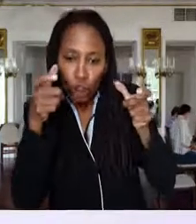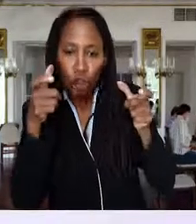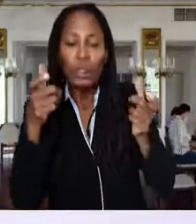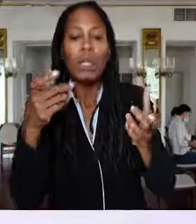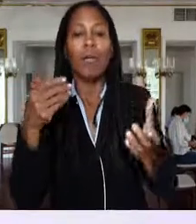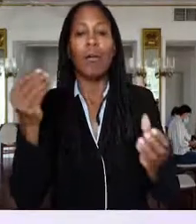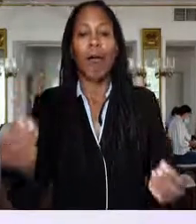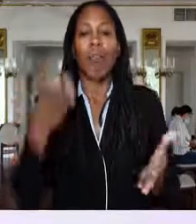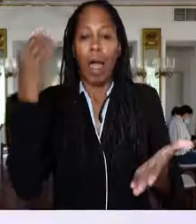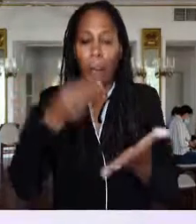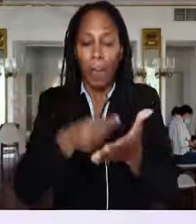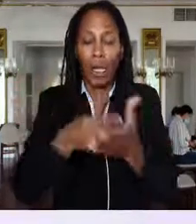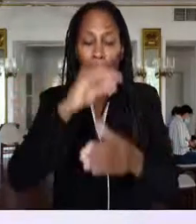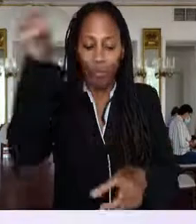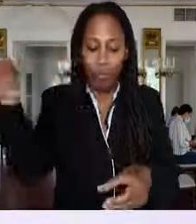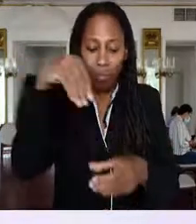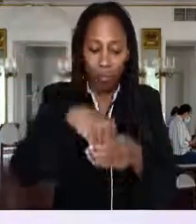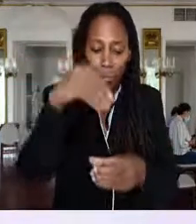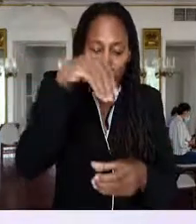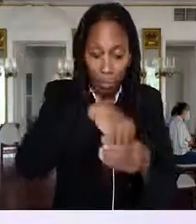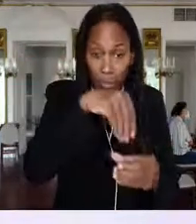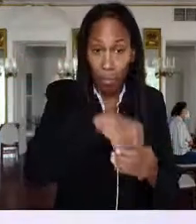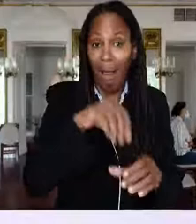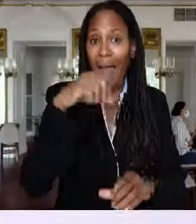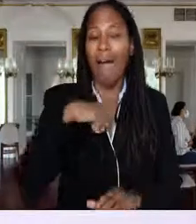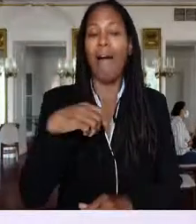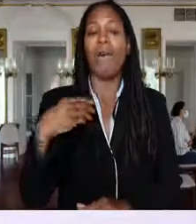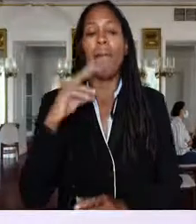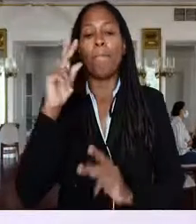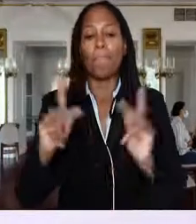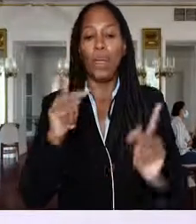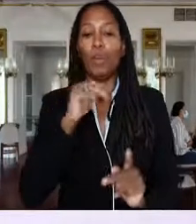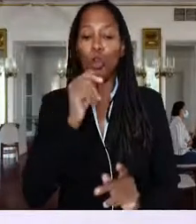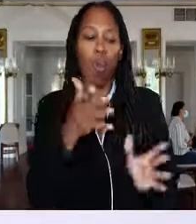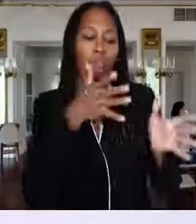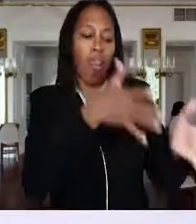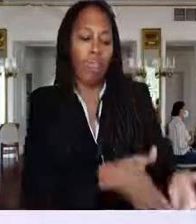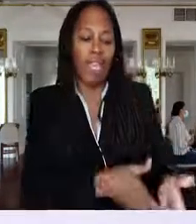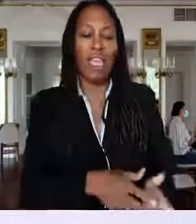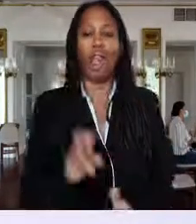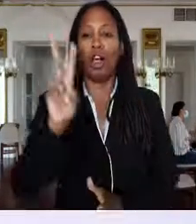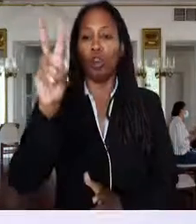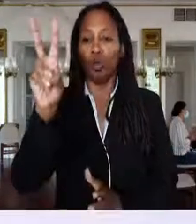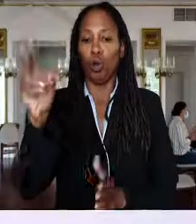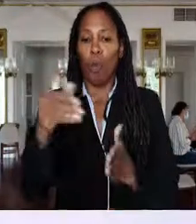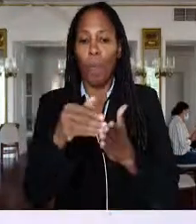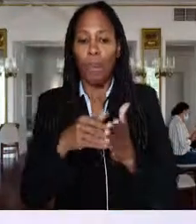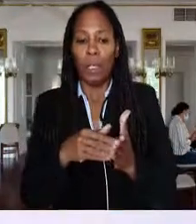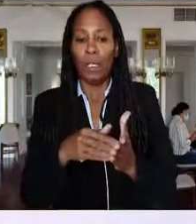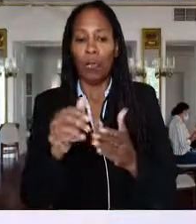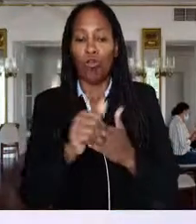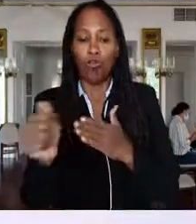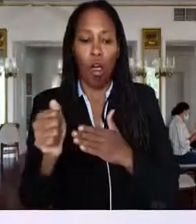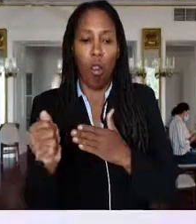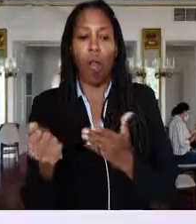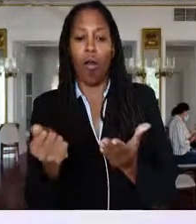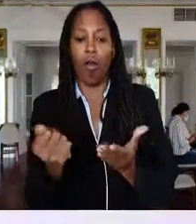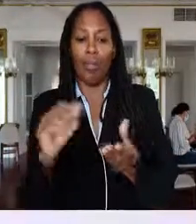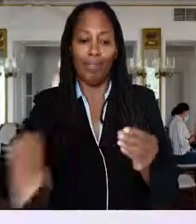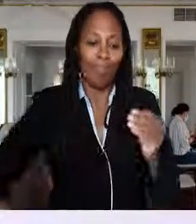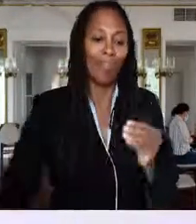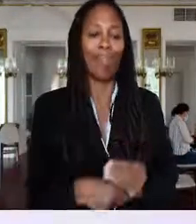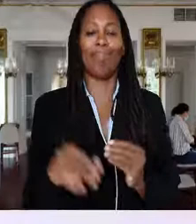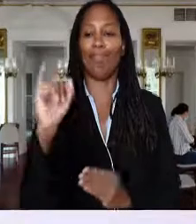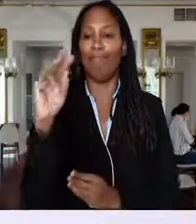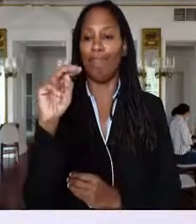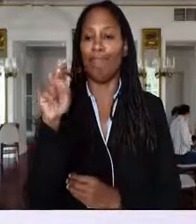put in it, and people don't walk away from a $2 billion investment with trying to get some of their money out of there. As of now, the other important thing